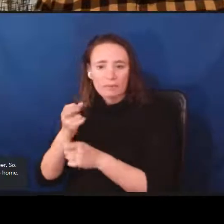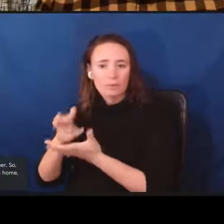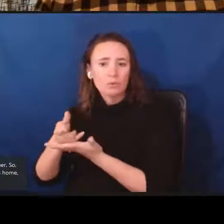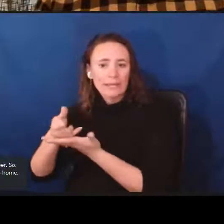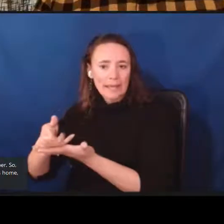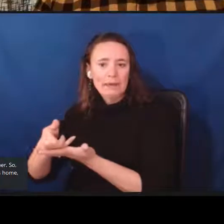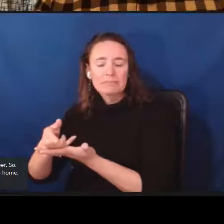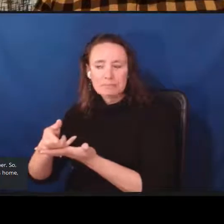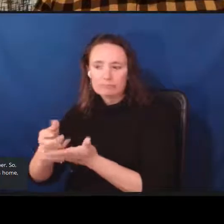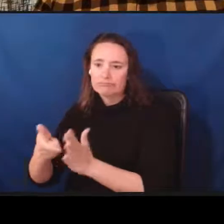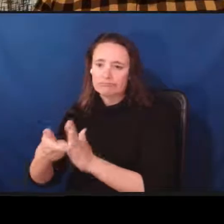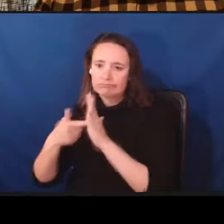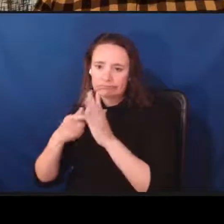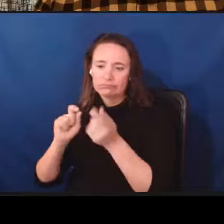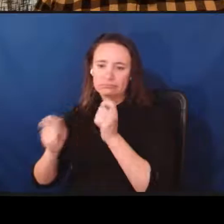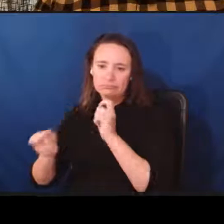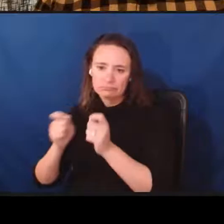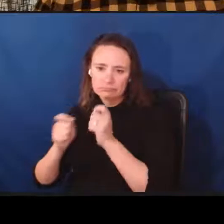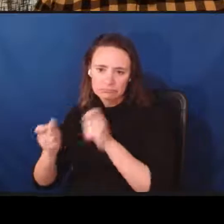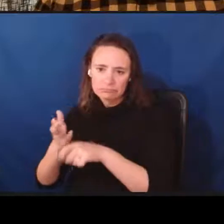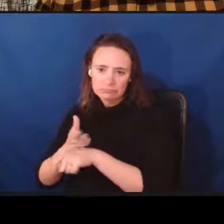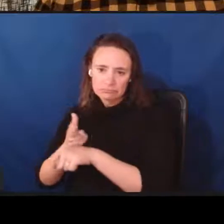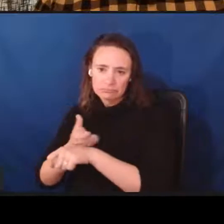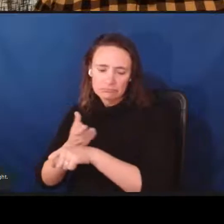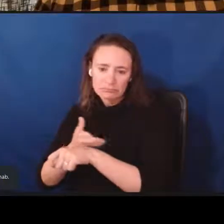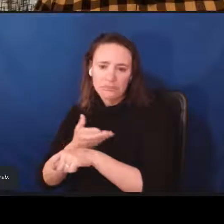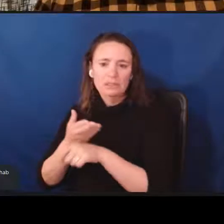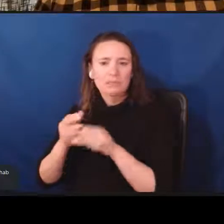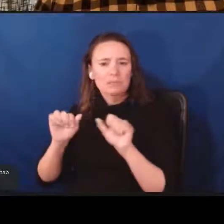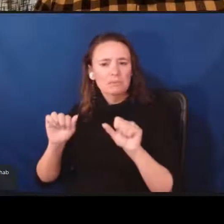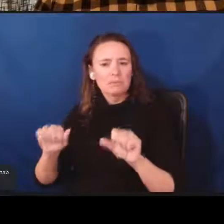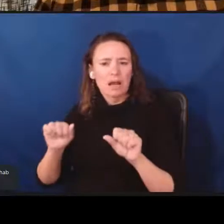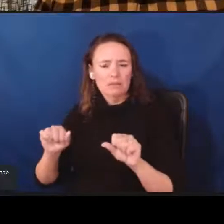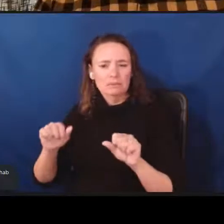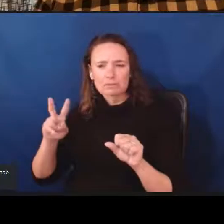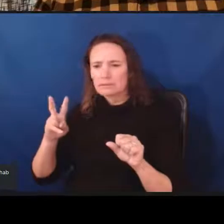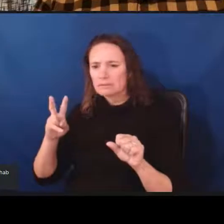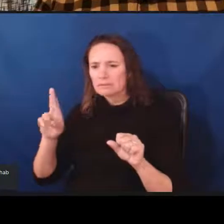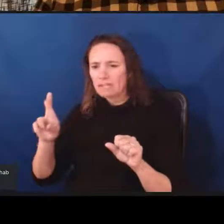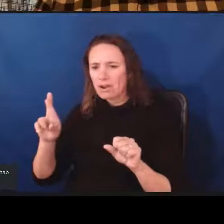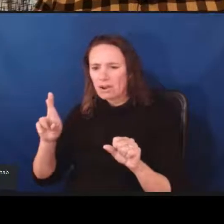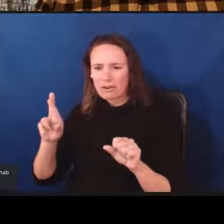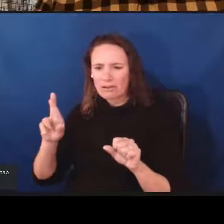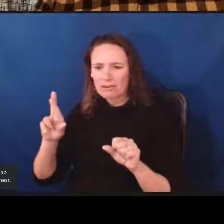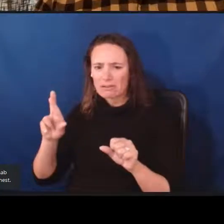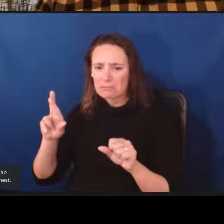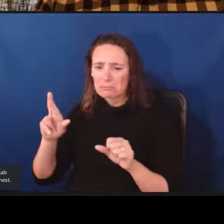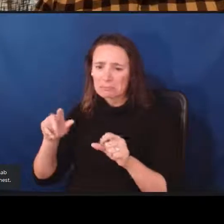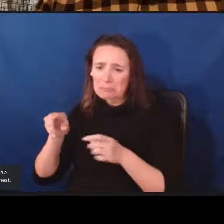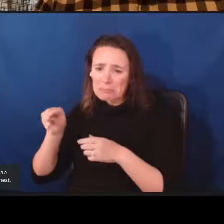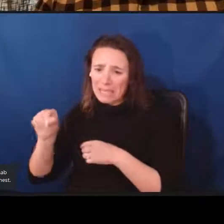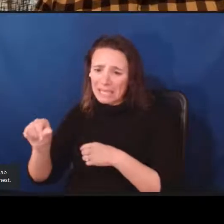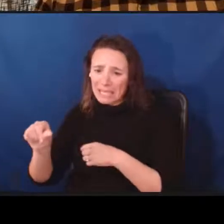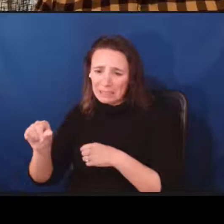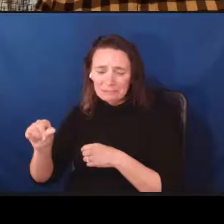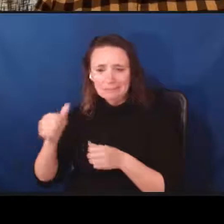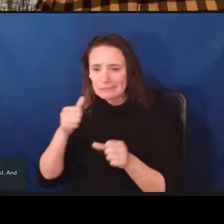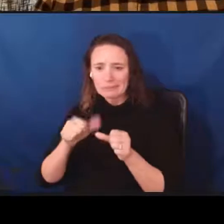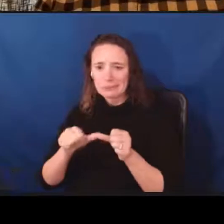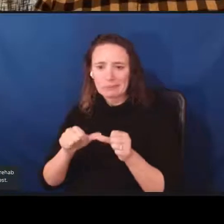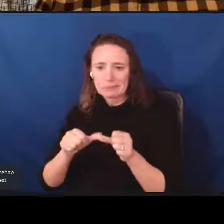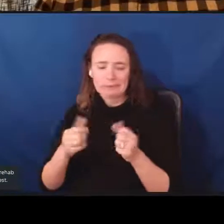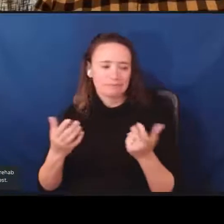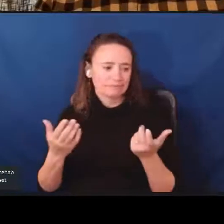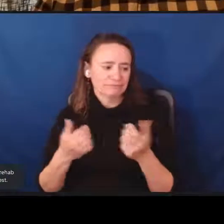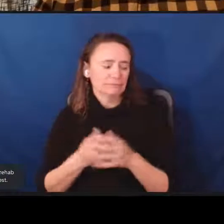But I know it's possible that vocational rehab covered it, but I'm not sure, to be honest. We did have to have the